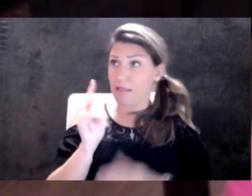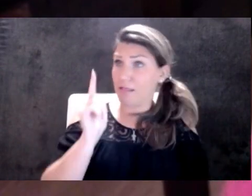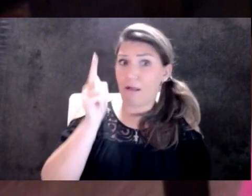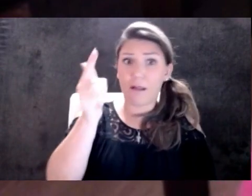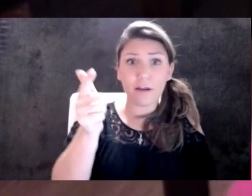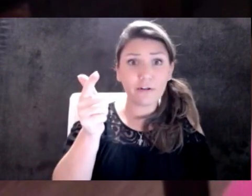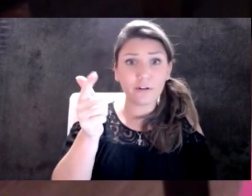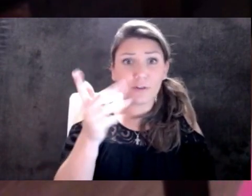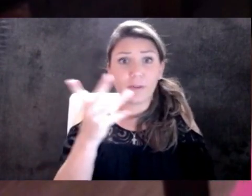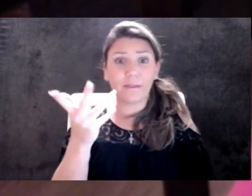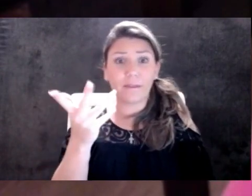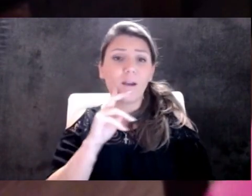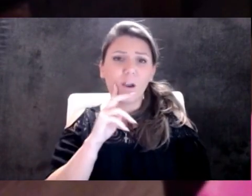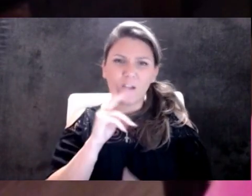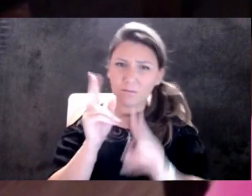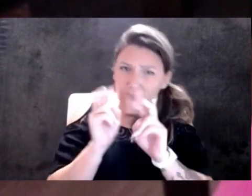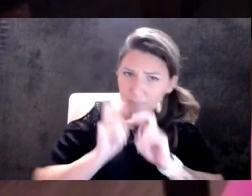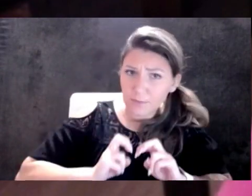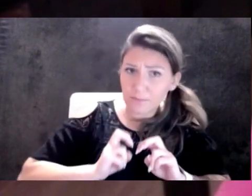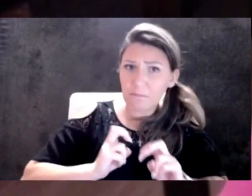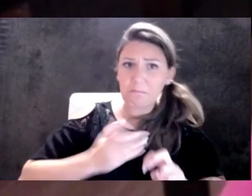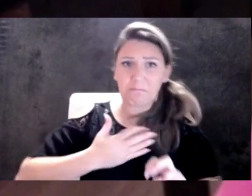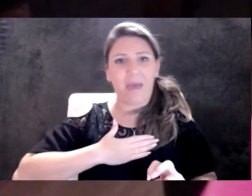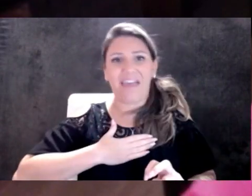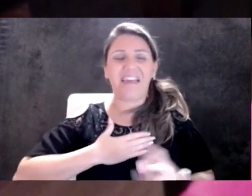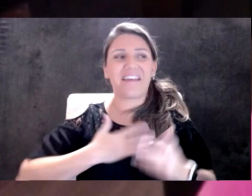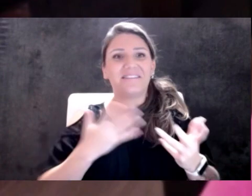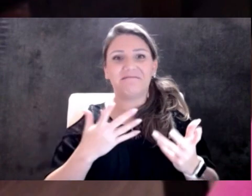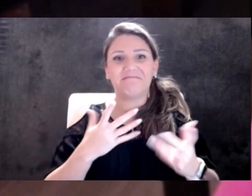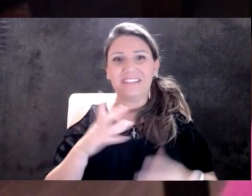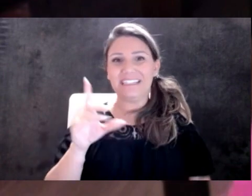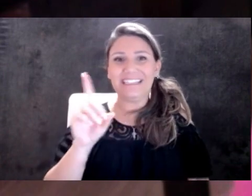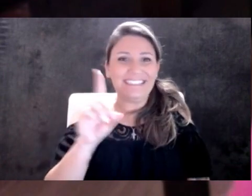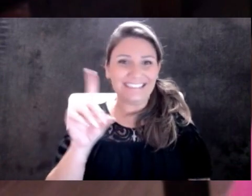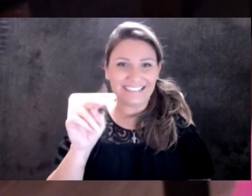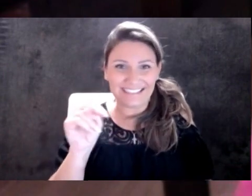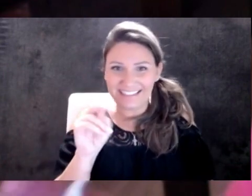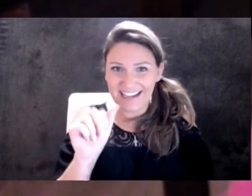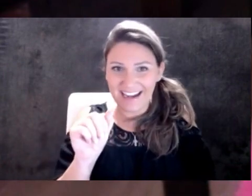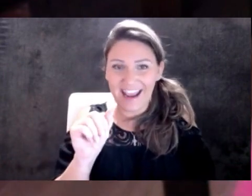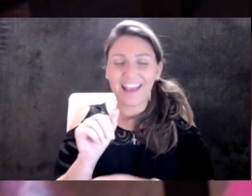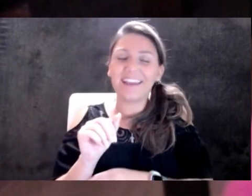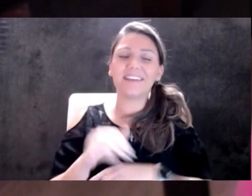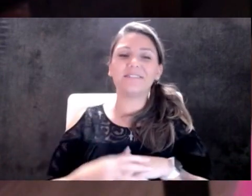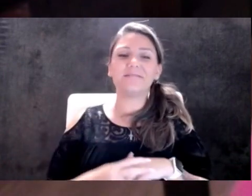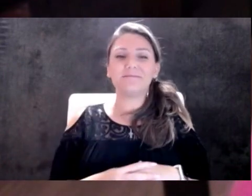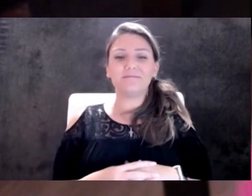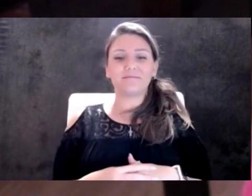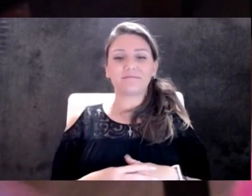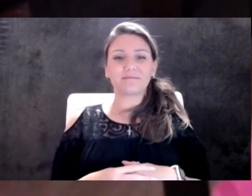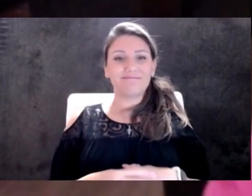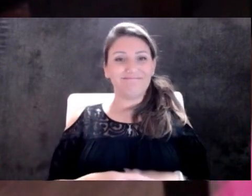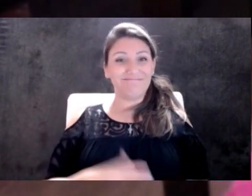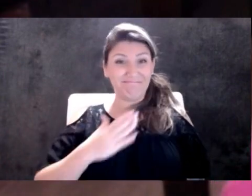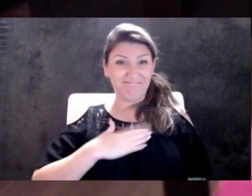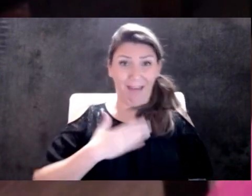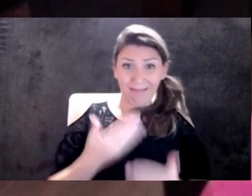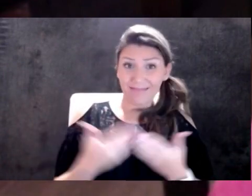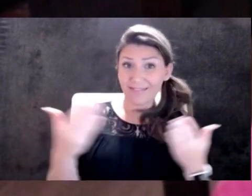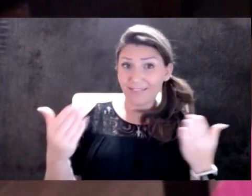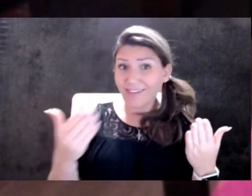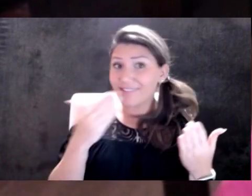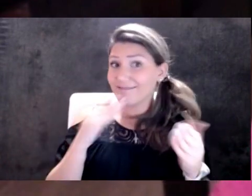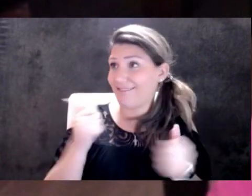are looking at my, I guess, my DNA or whatever, and that's my stuff could possibly help